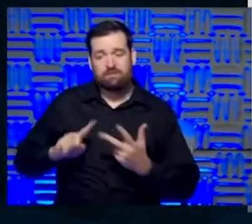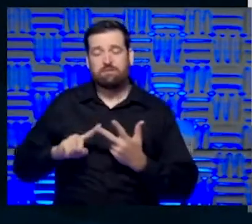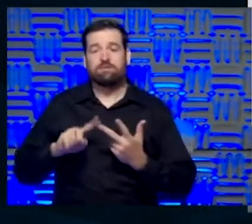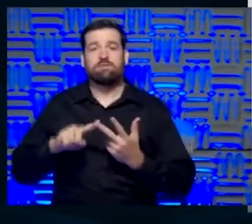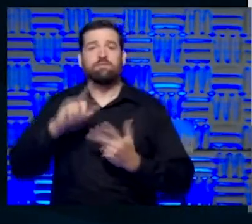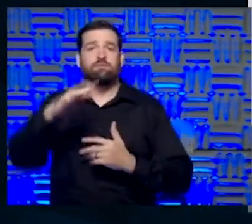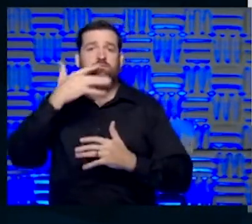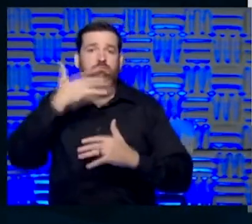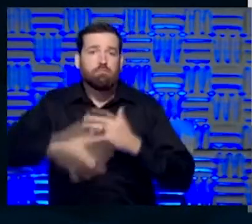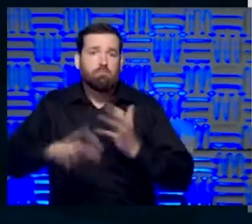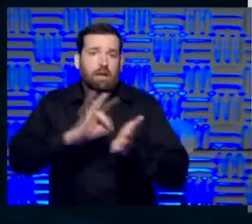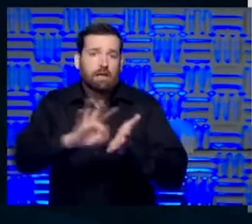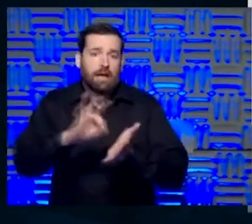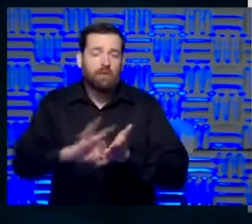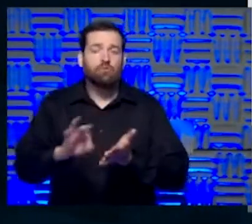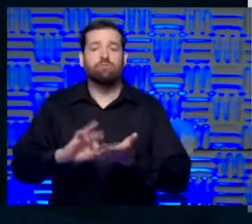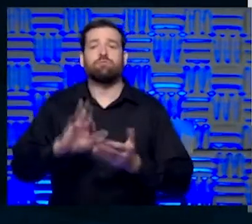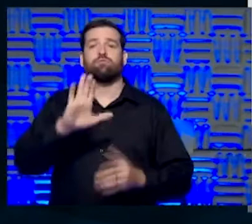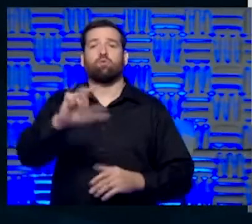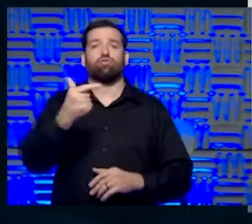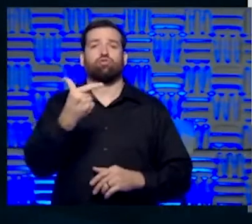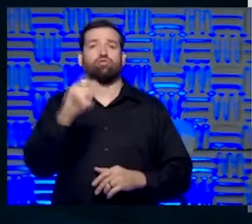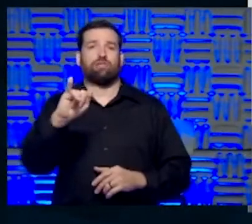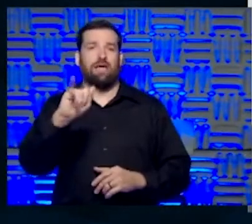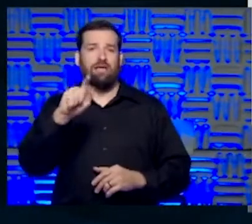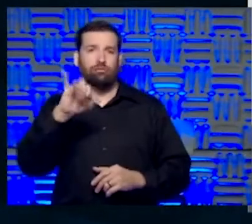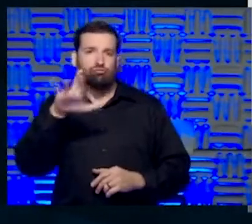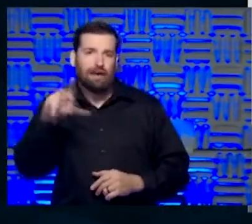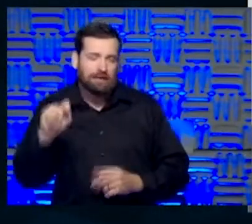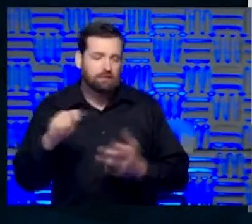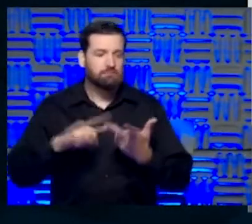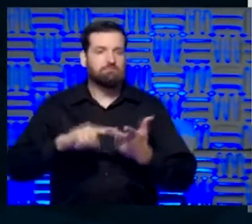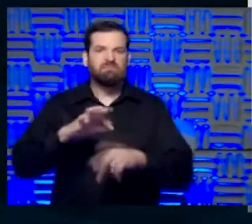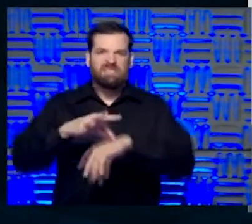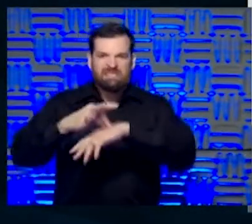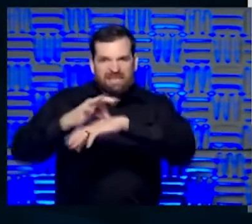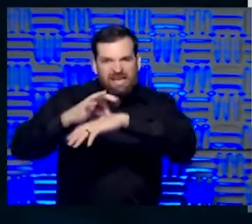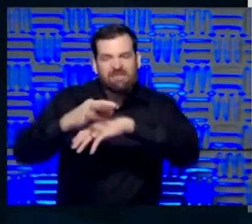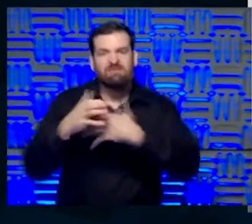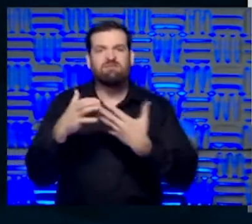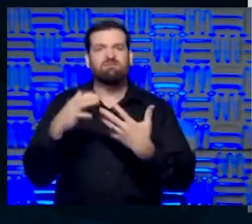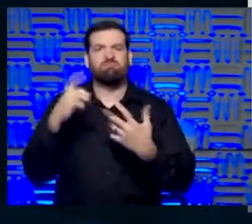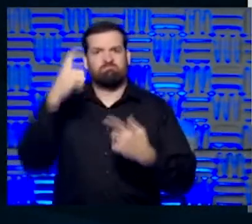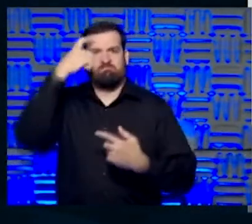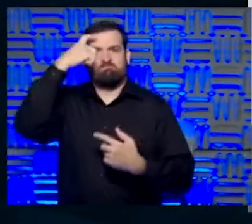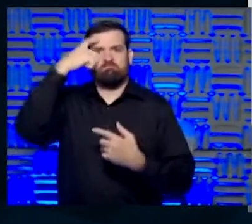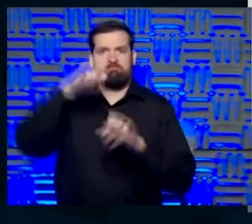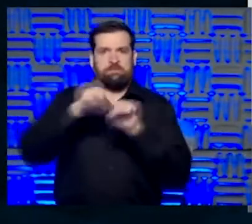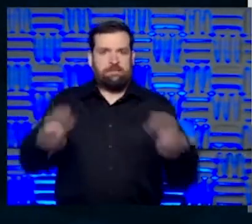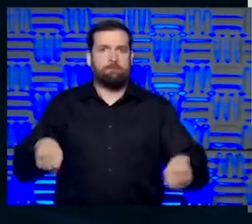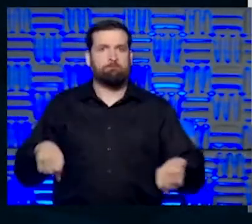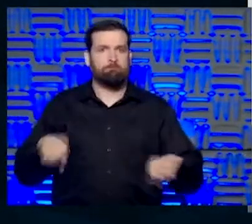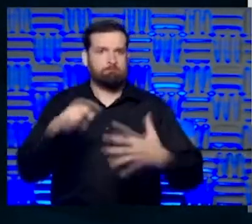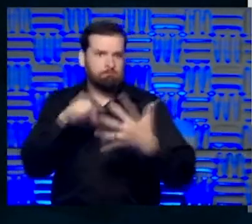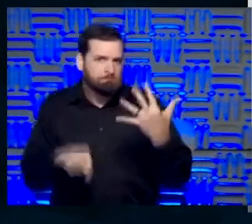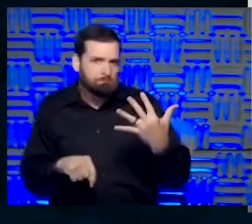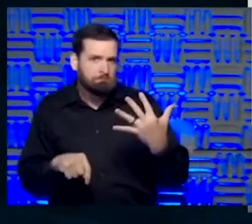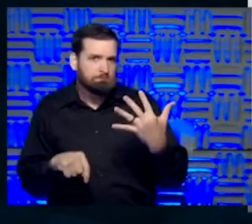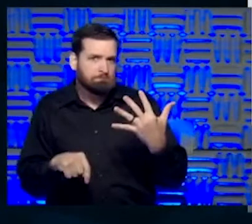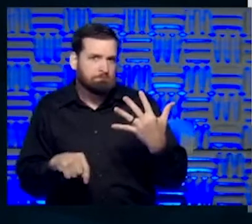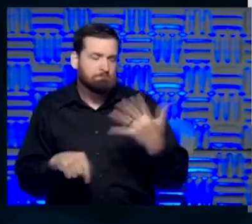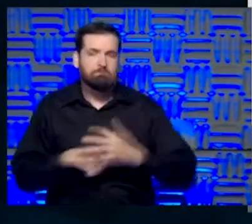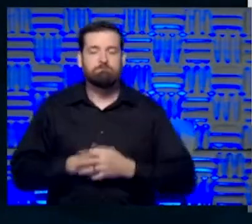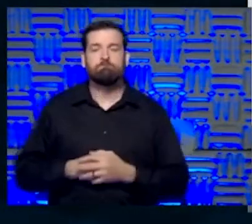counts or your GI tract or your skin or even your neurological system. And there's kind